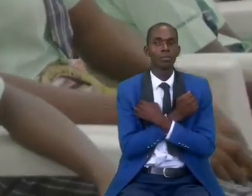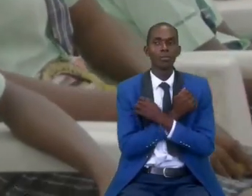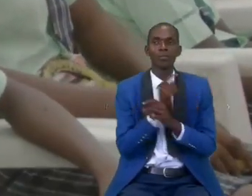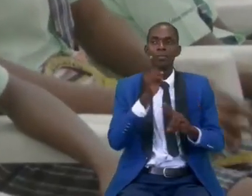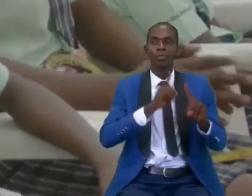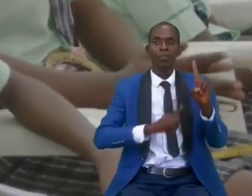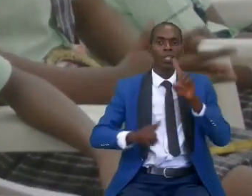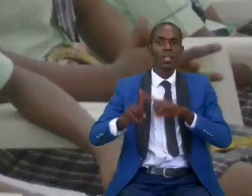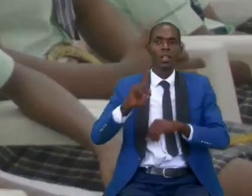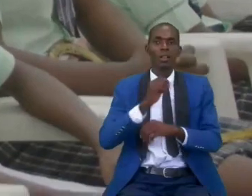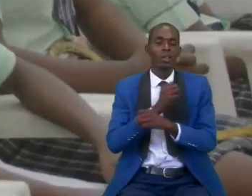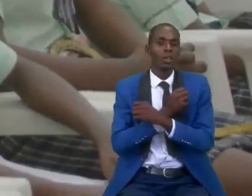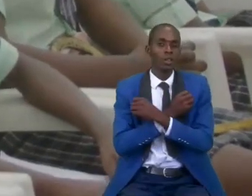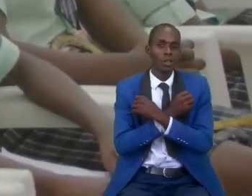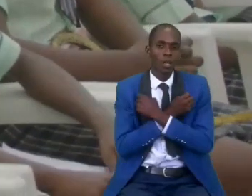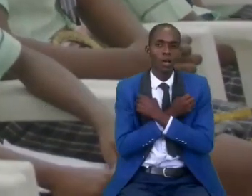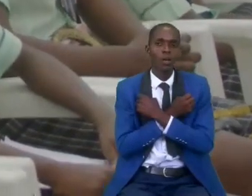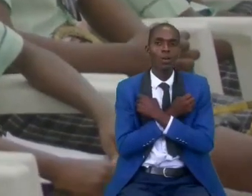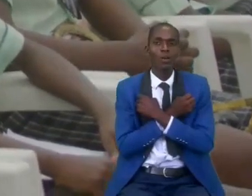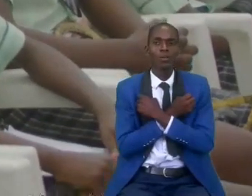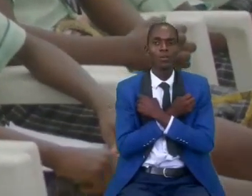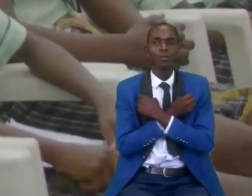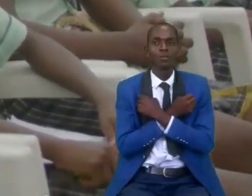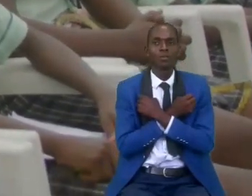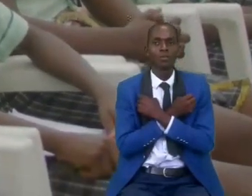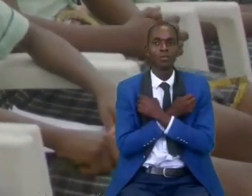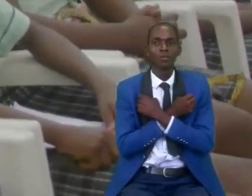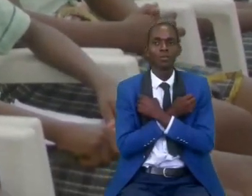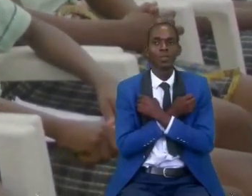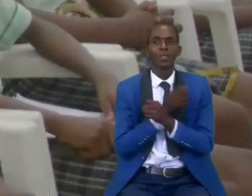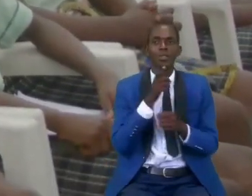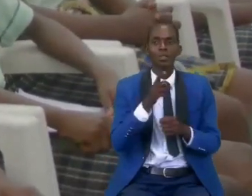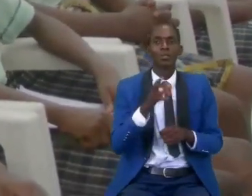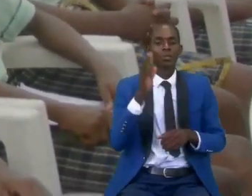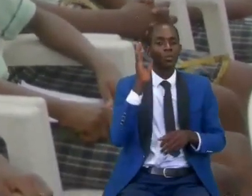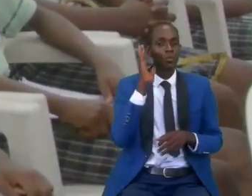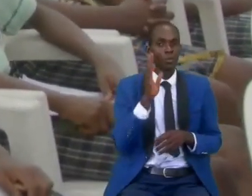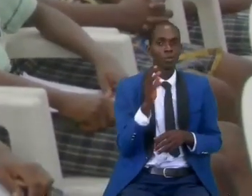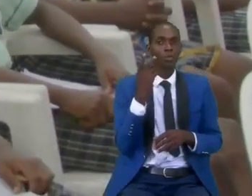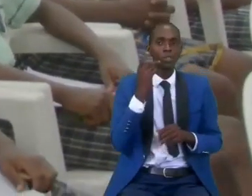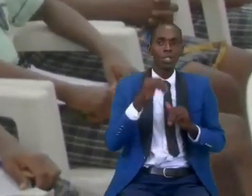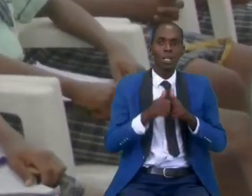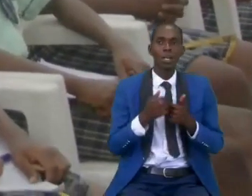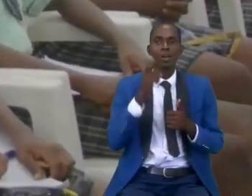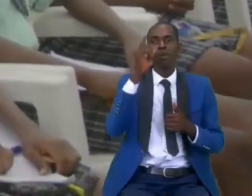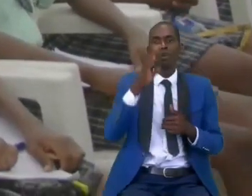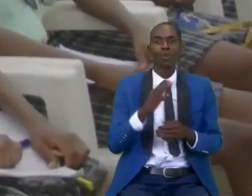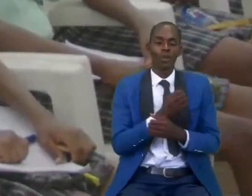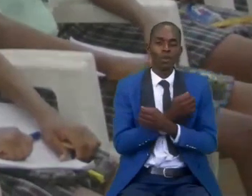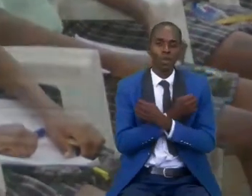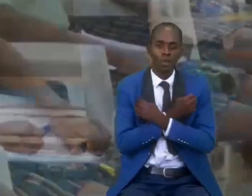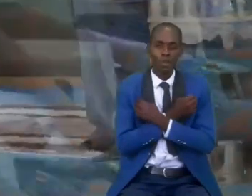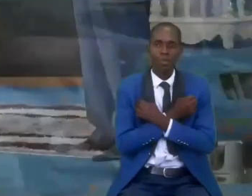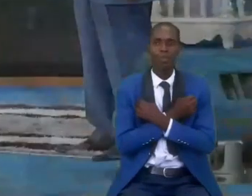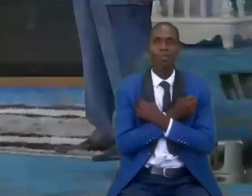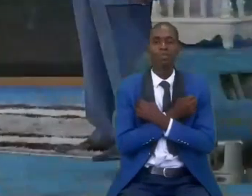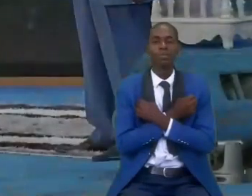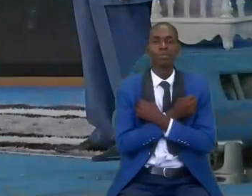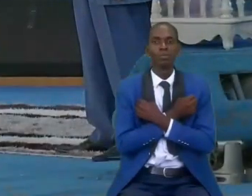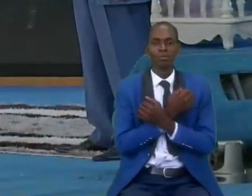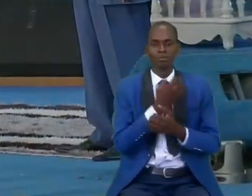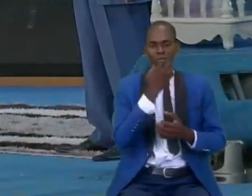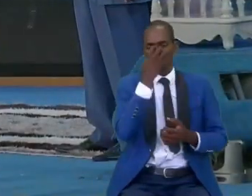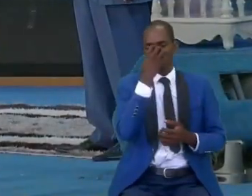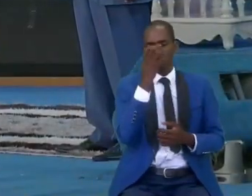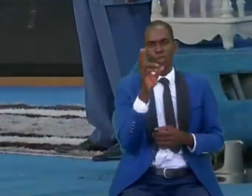Love. You will love. See how God loves? Frowning? No. Smiling. Happy. And making everybody